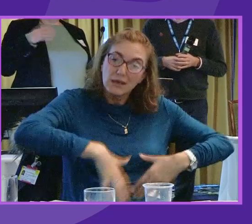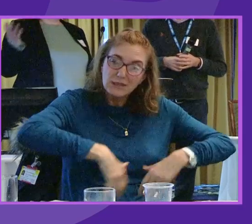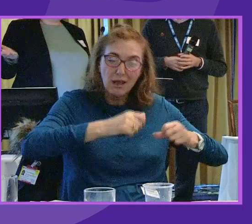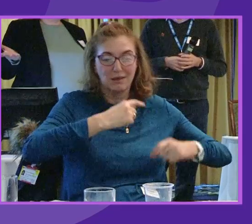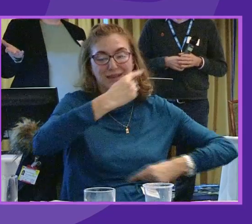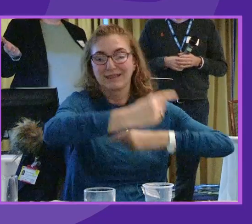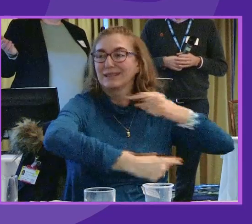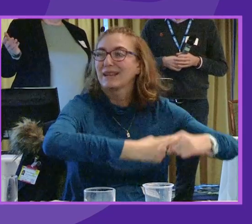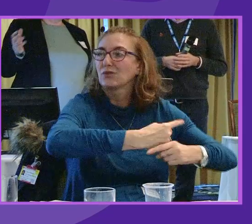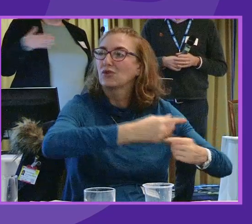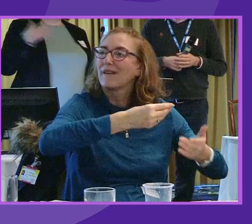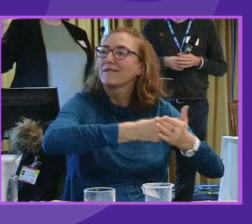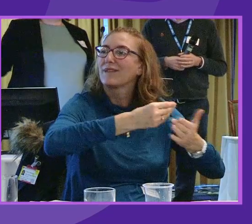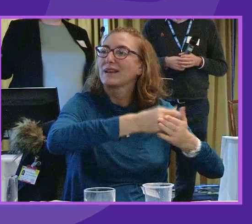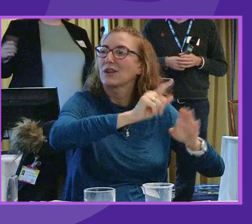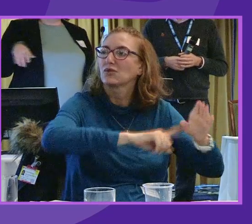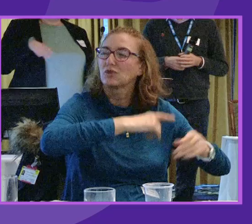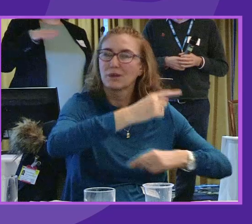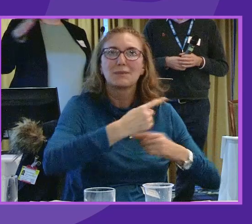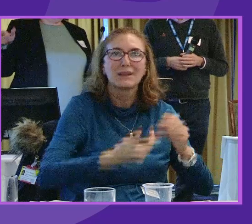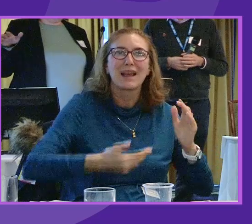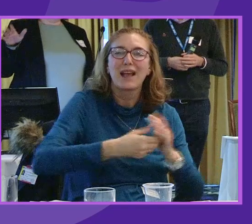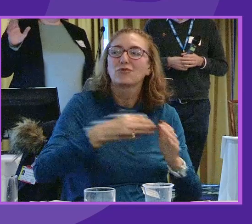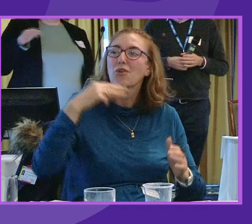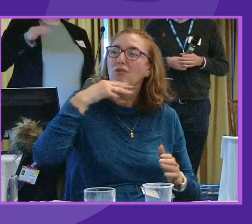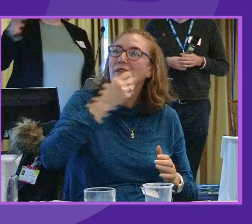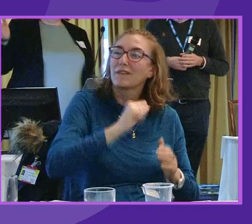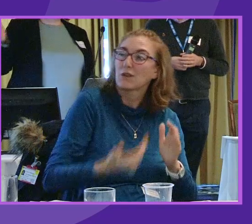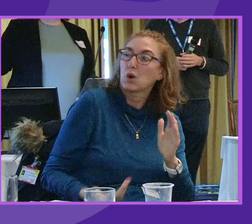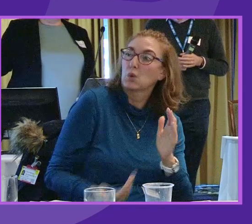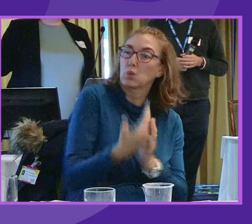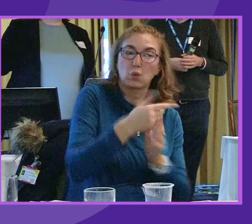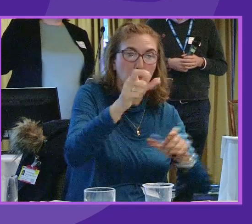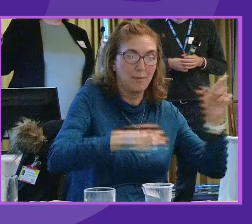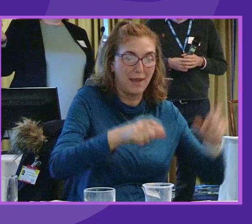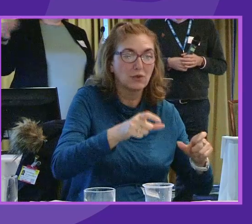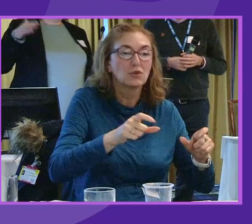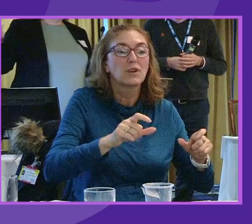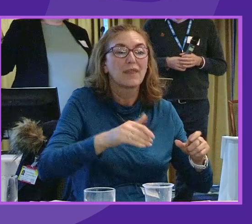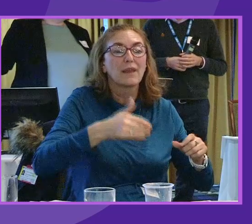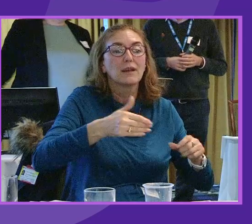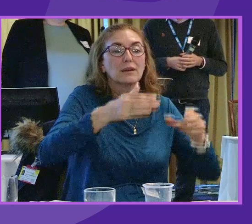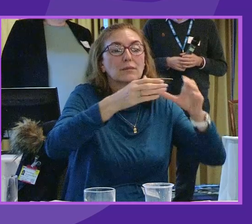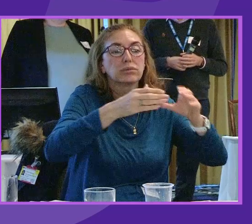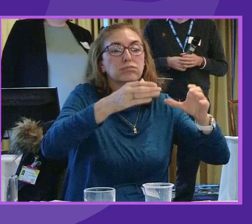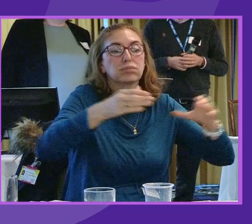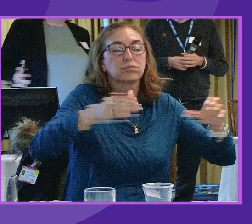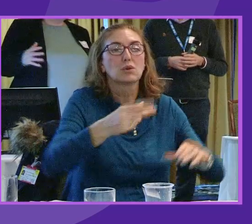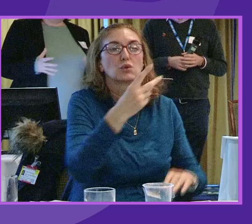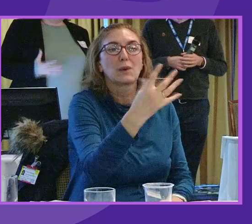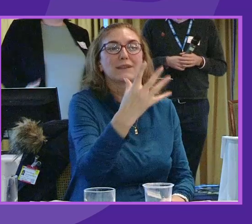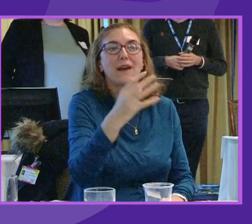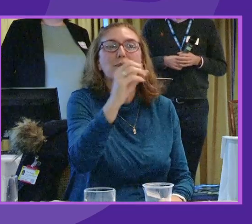next financial year. We will see 350 new patients across services this year, but then it scales up significantly, moving us